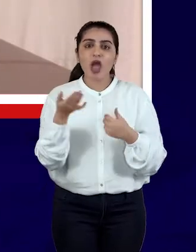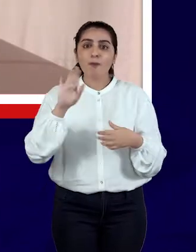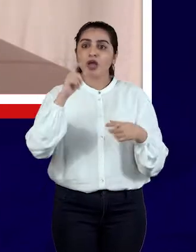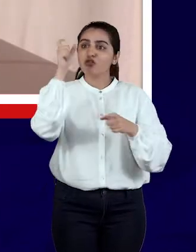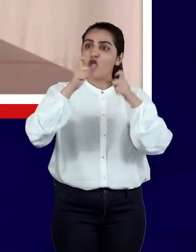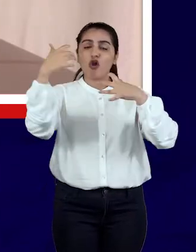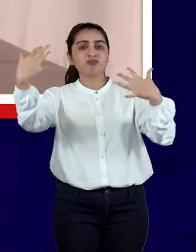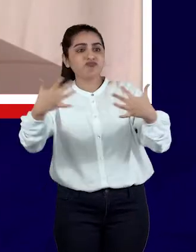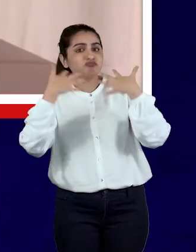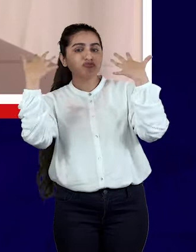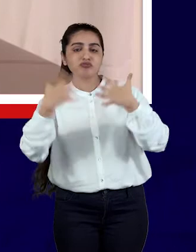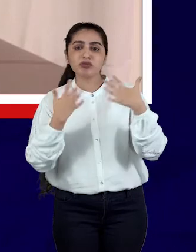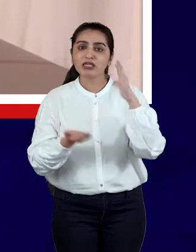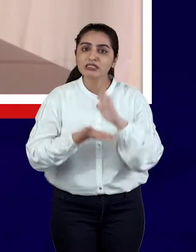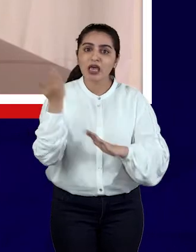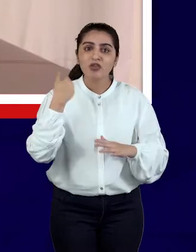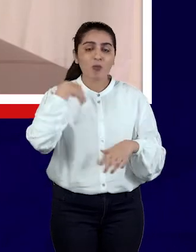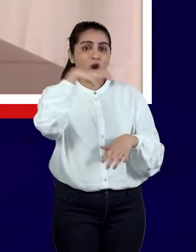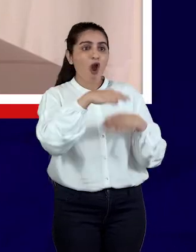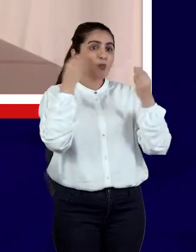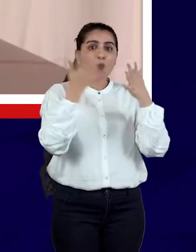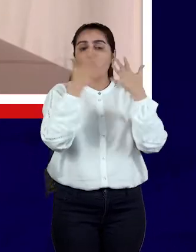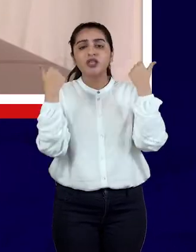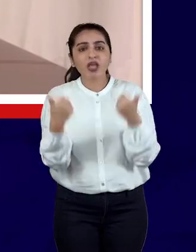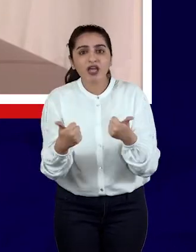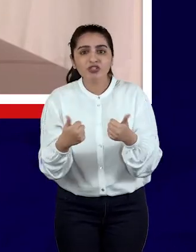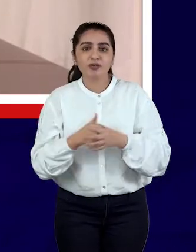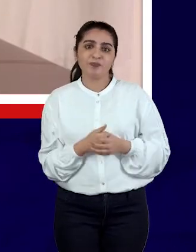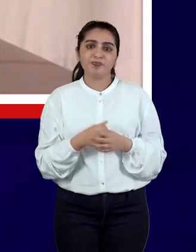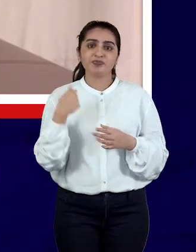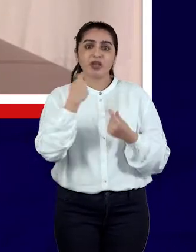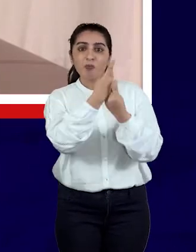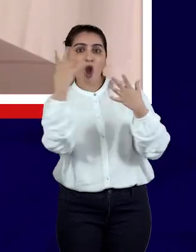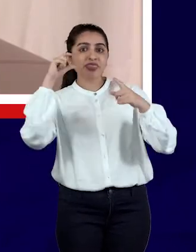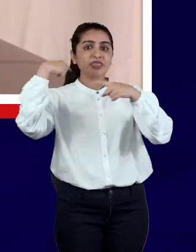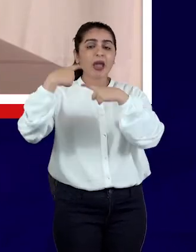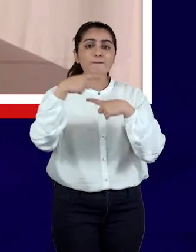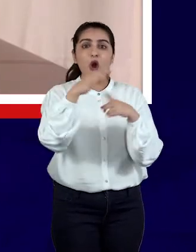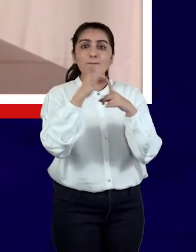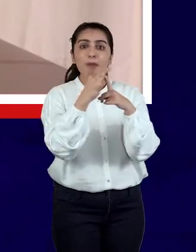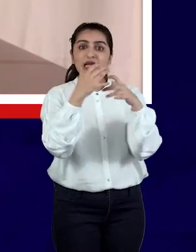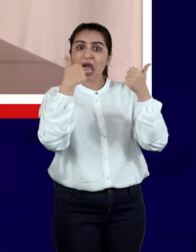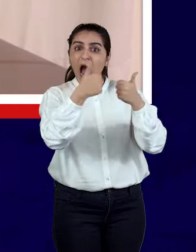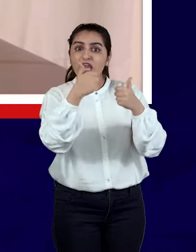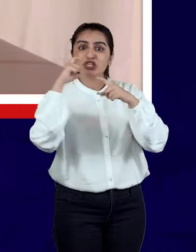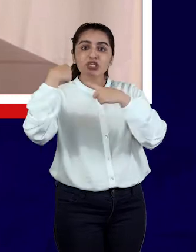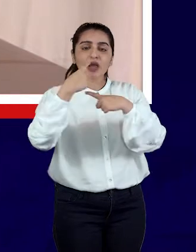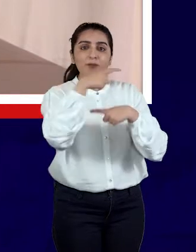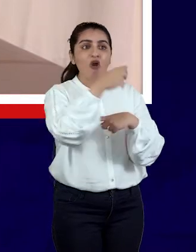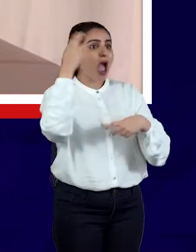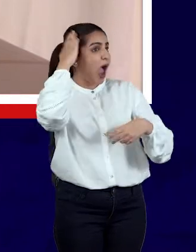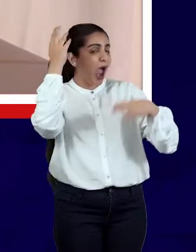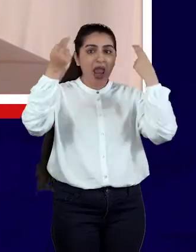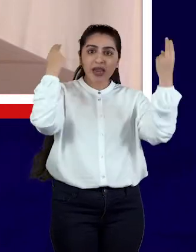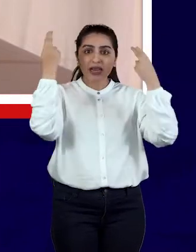an amazing clientele. I had a wonderful salon. I worked with some of the best companies that Pakistan had in terms